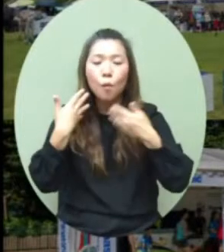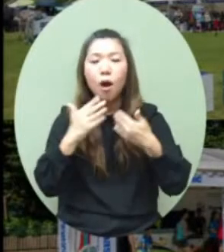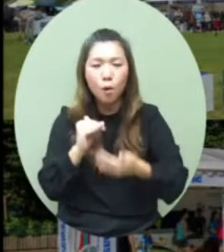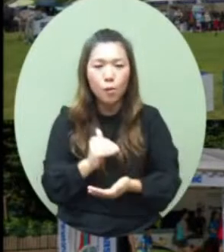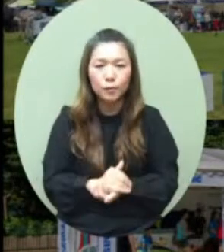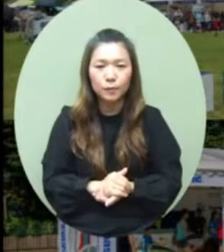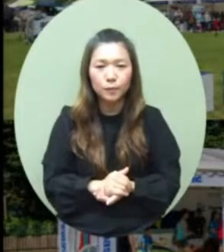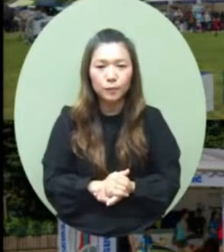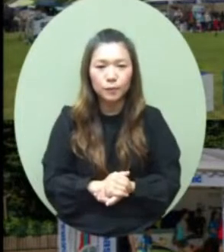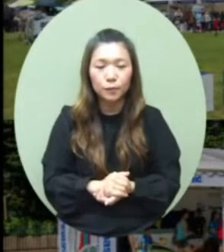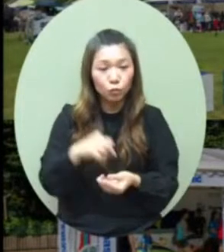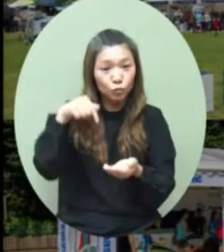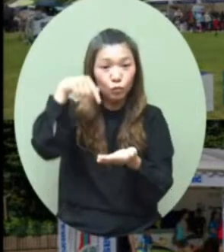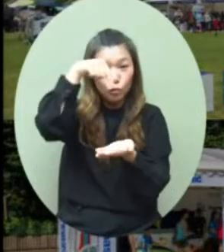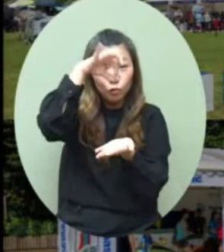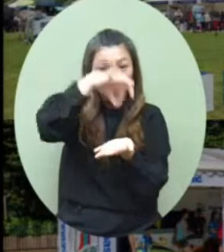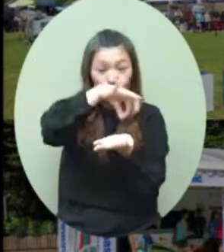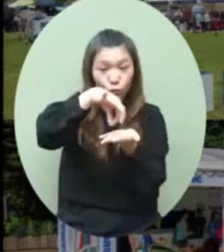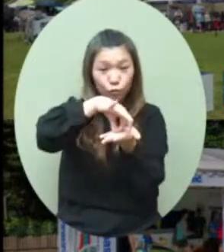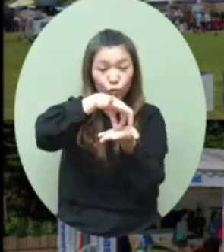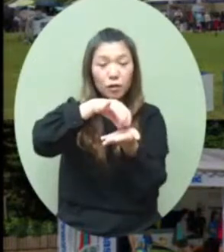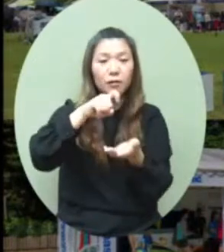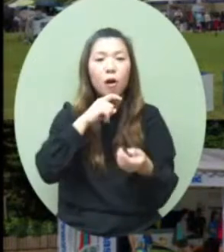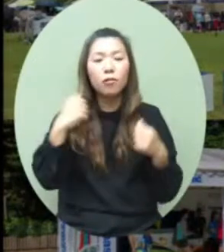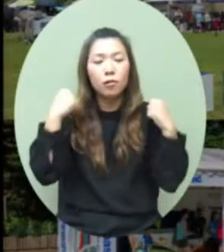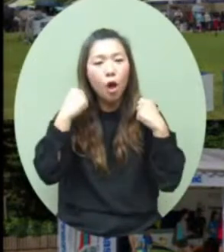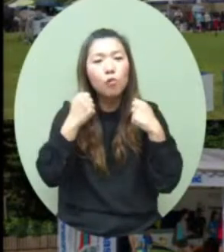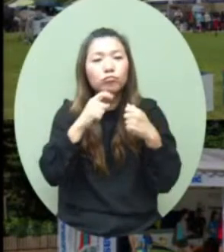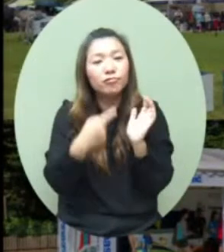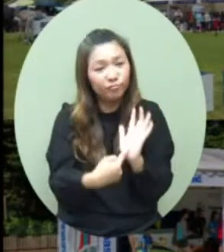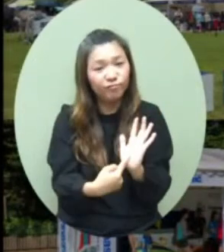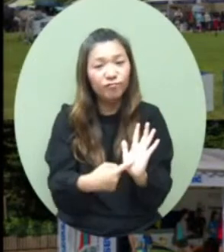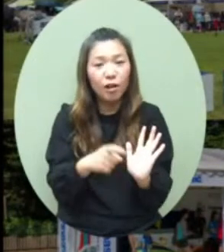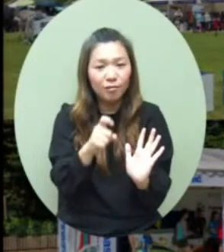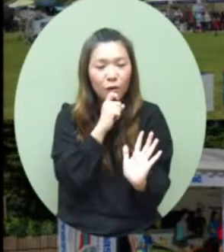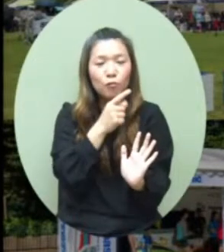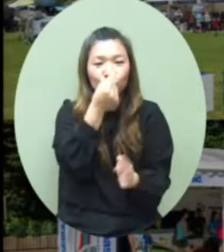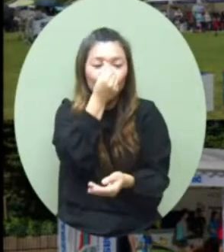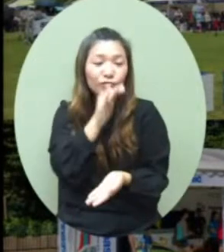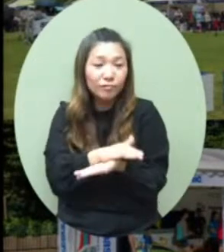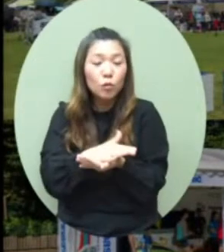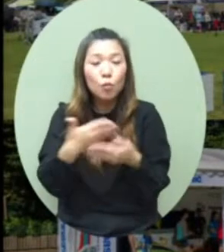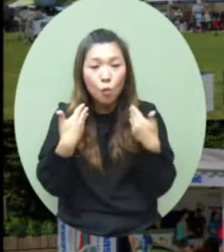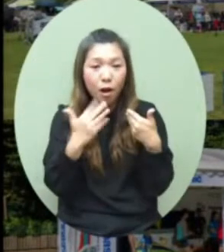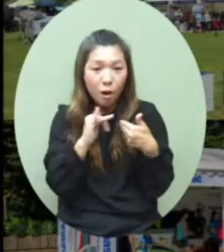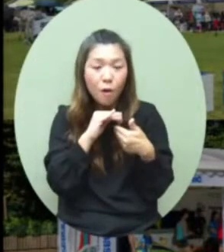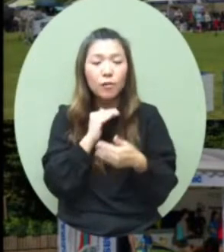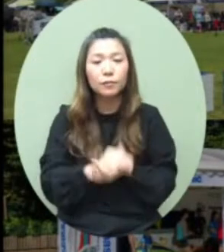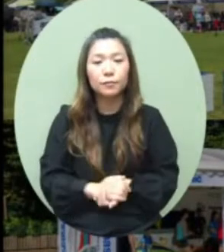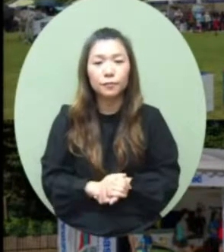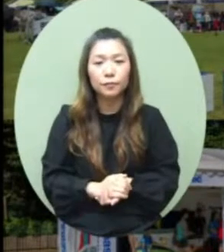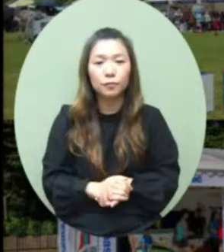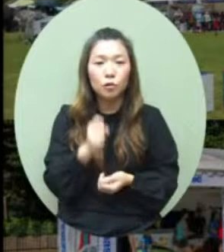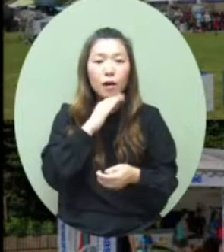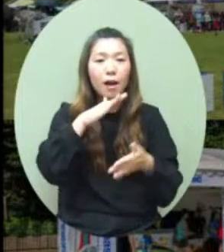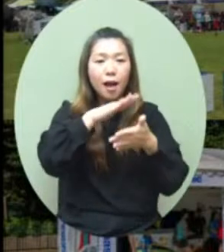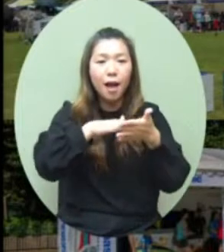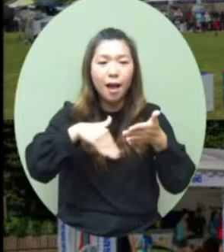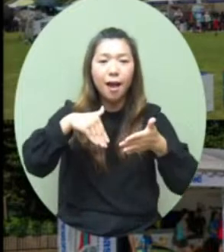afternoon. The public can go to this sports carnival. There are not only demonstrations as well as